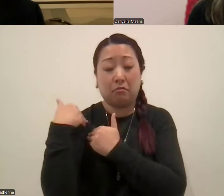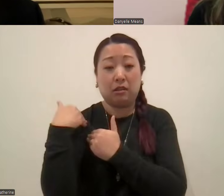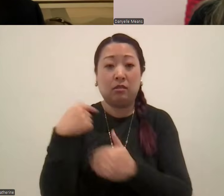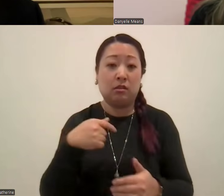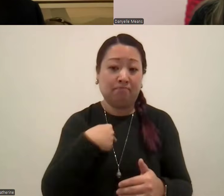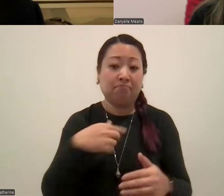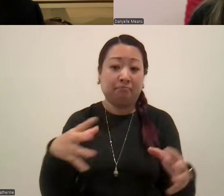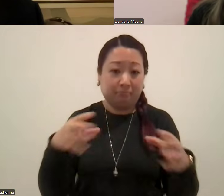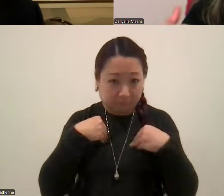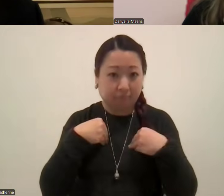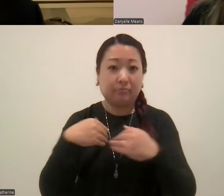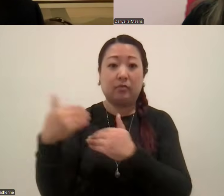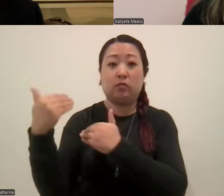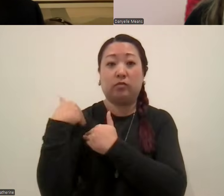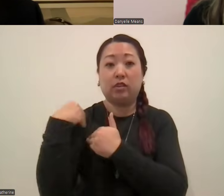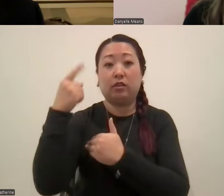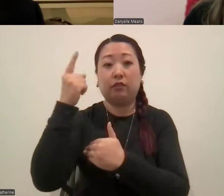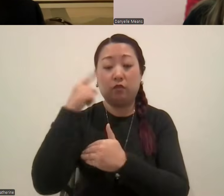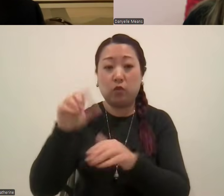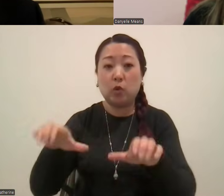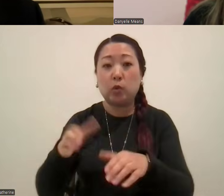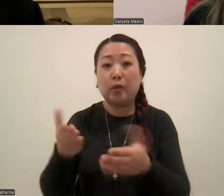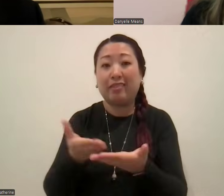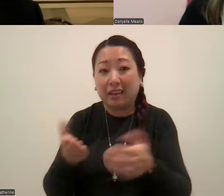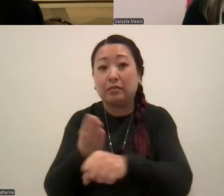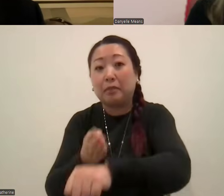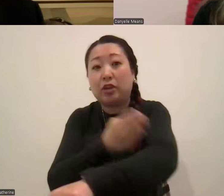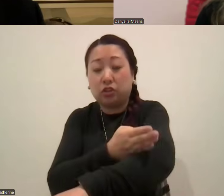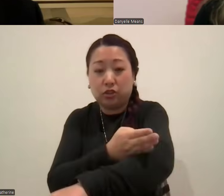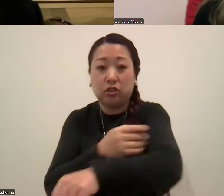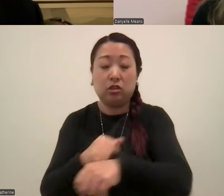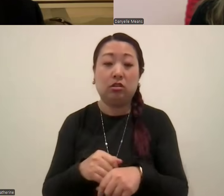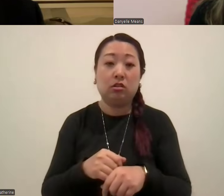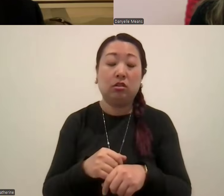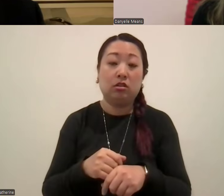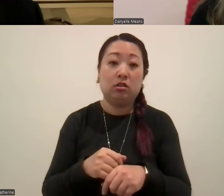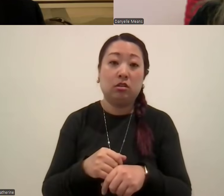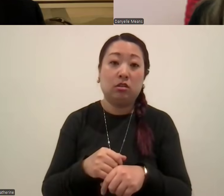the responsibility for doing things better that makes it